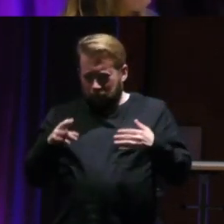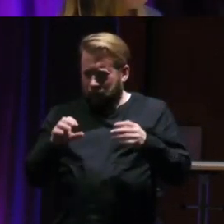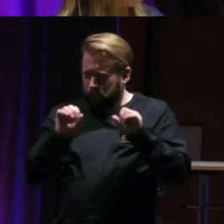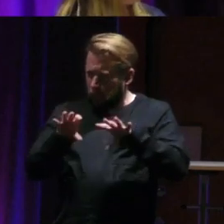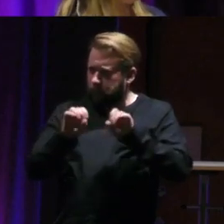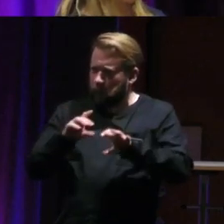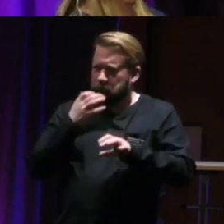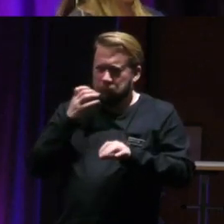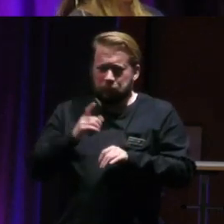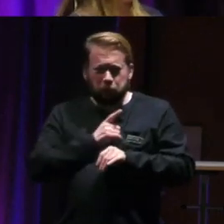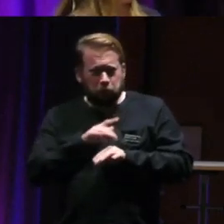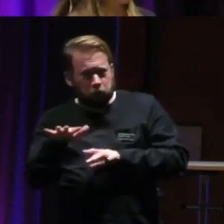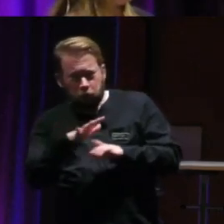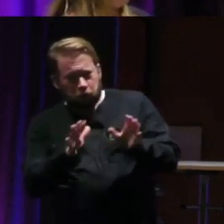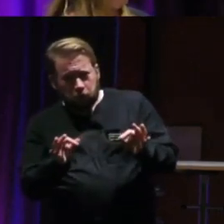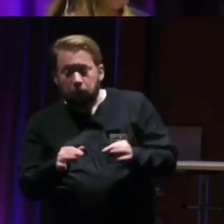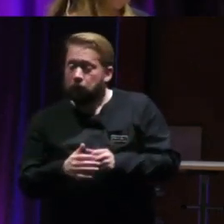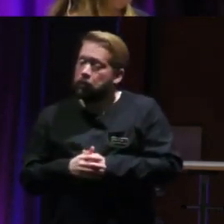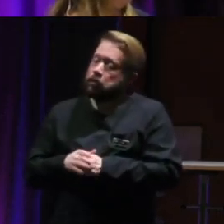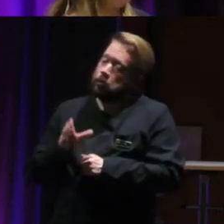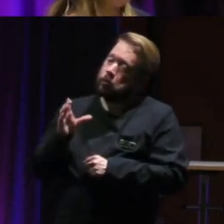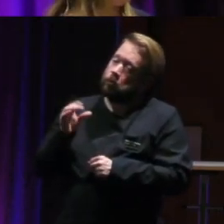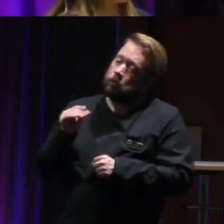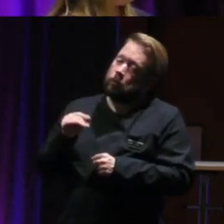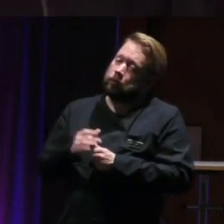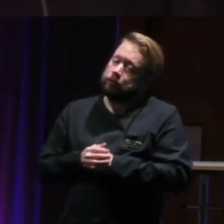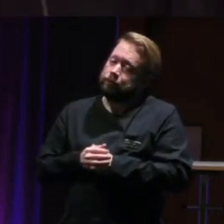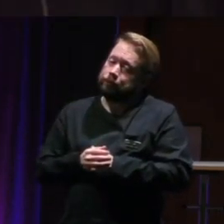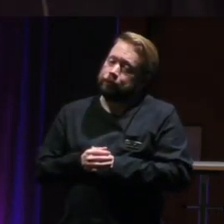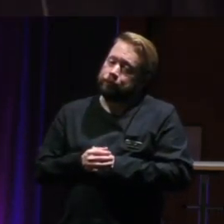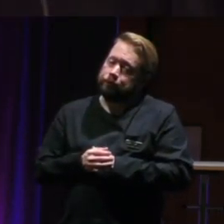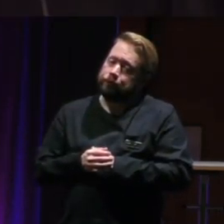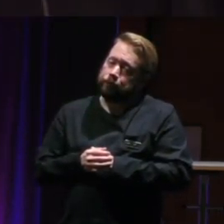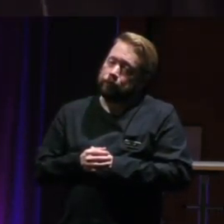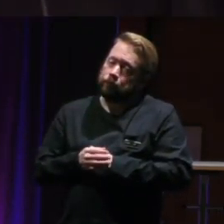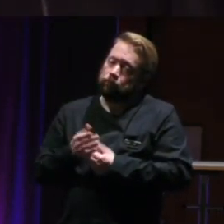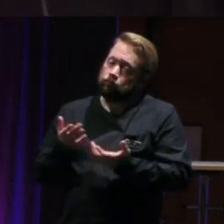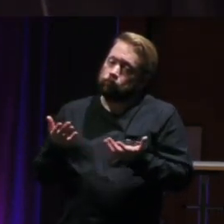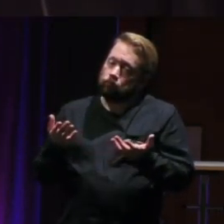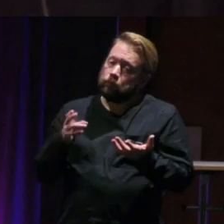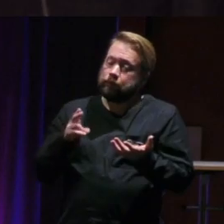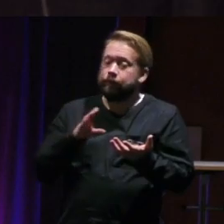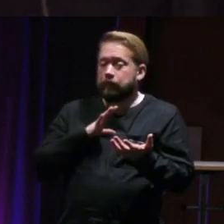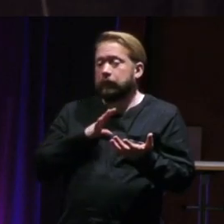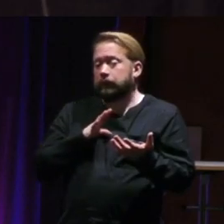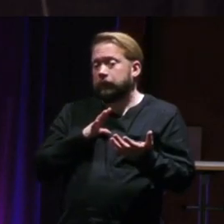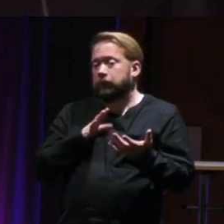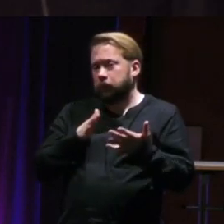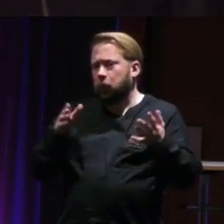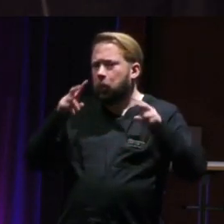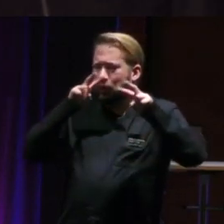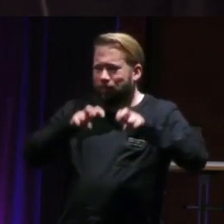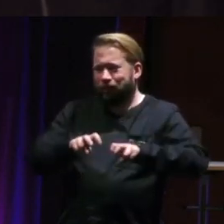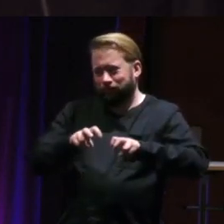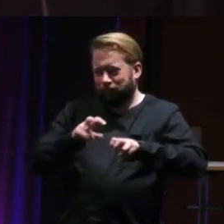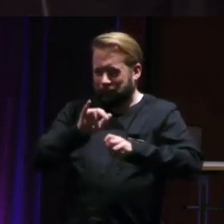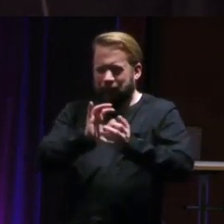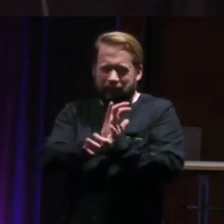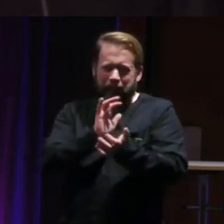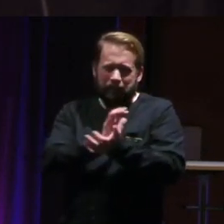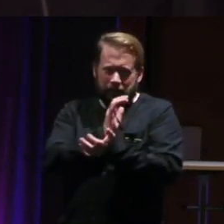can find. There was a cool investigation in Novaya Gazeta, in the resource which published